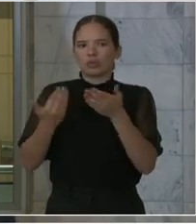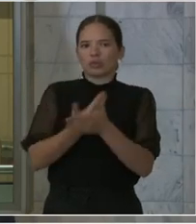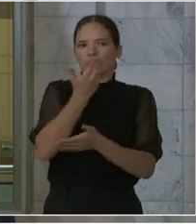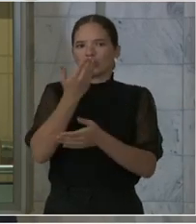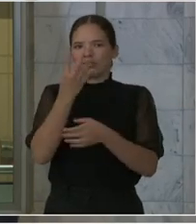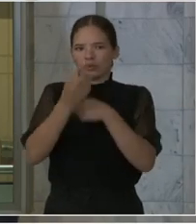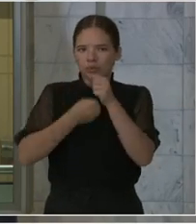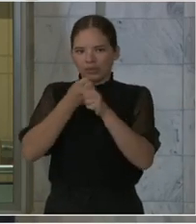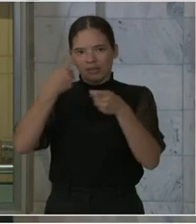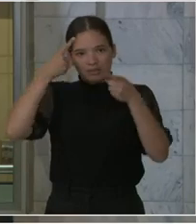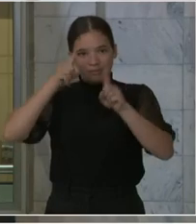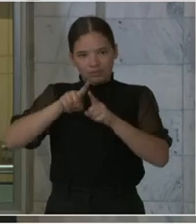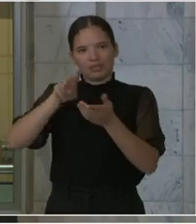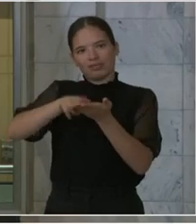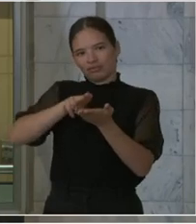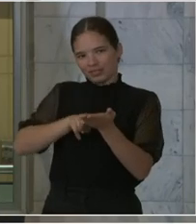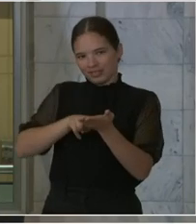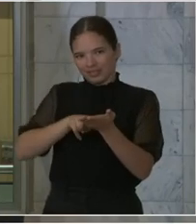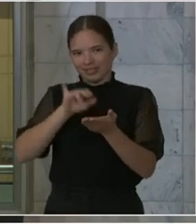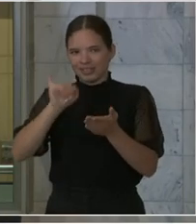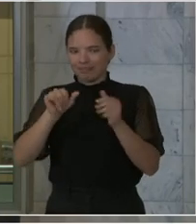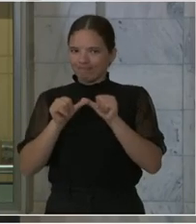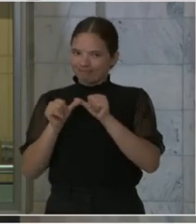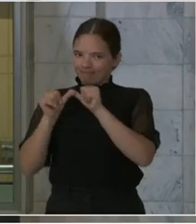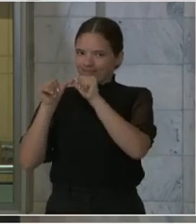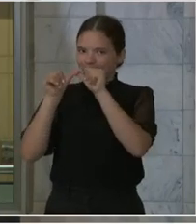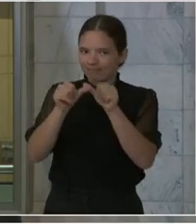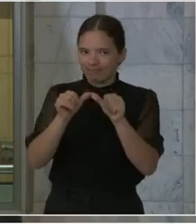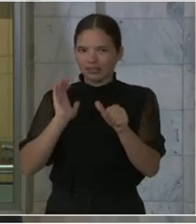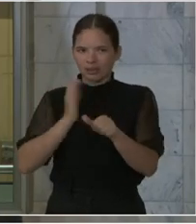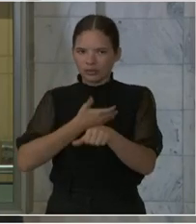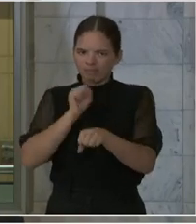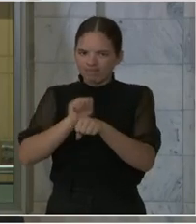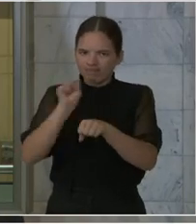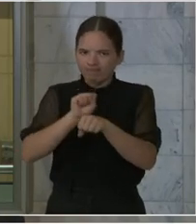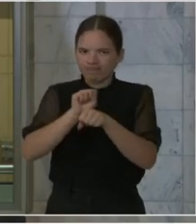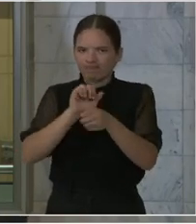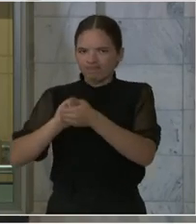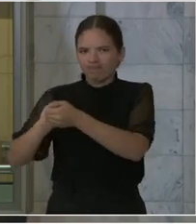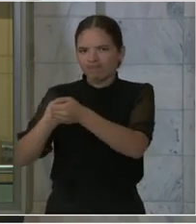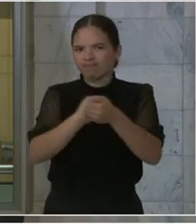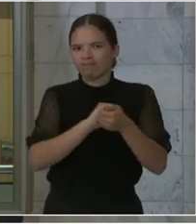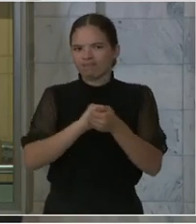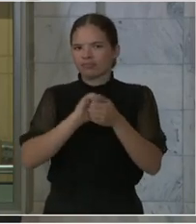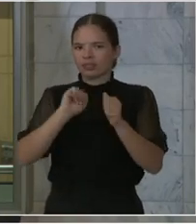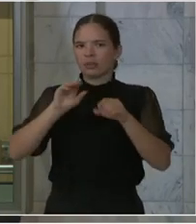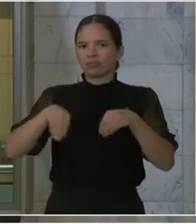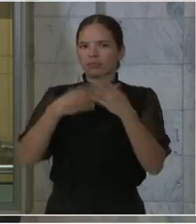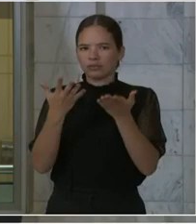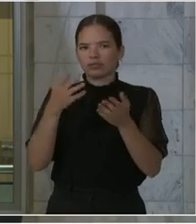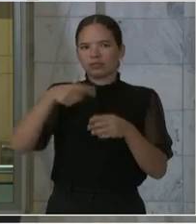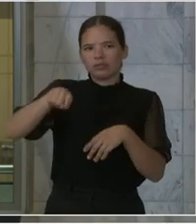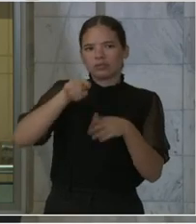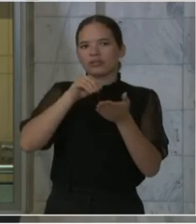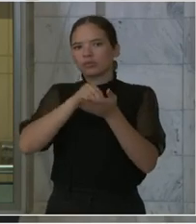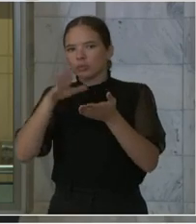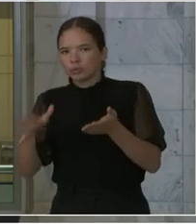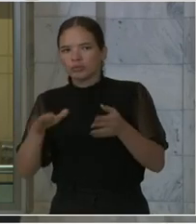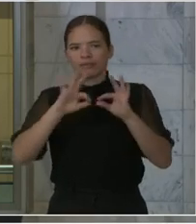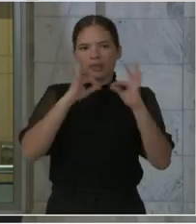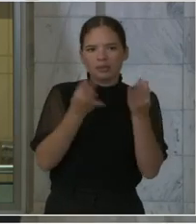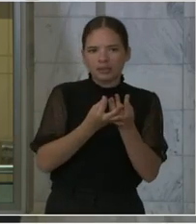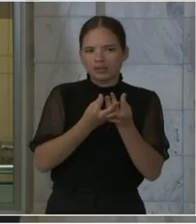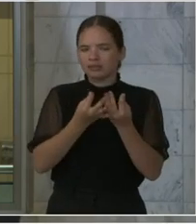agreement is a continuation of our collaborative efforts to provide the students and families within DC Public Schools with the very